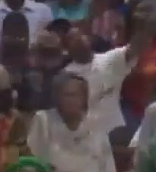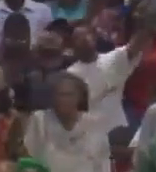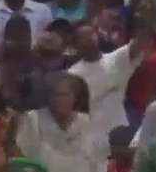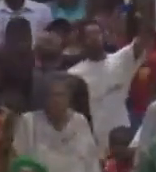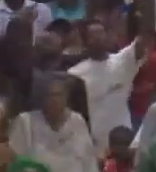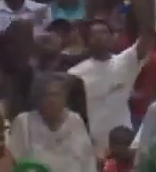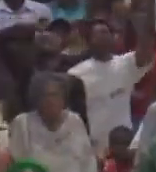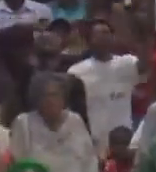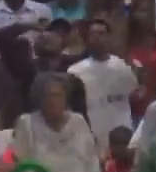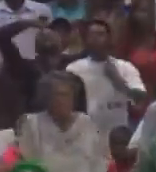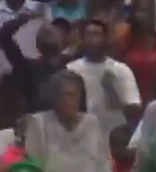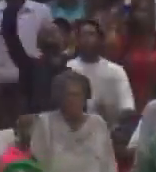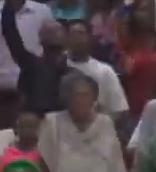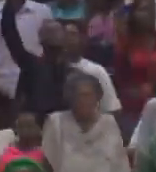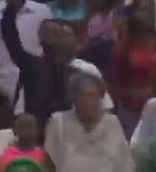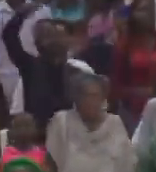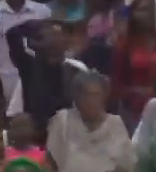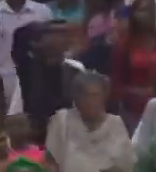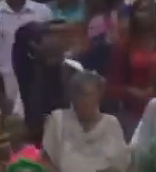Amen.